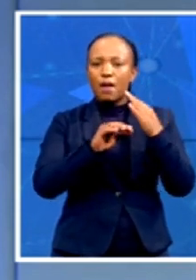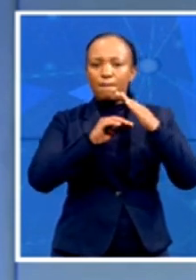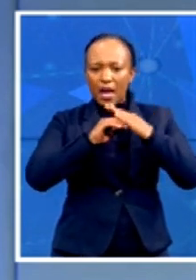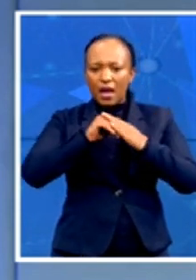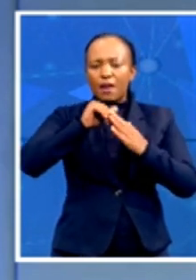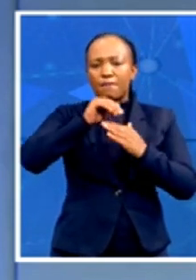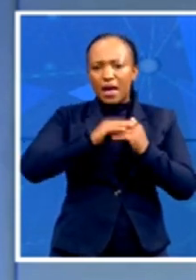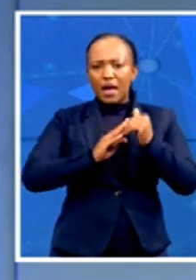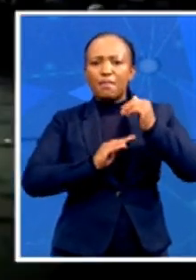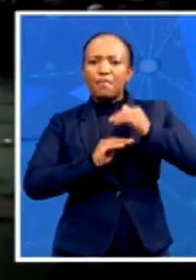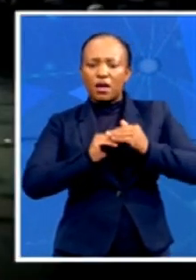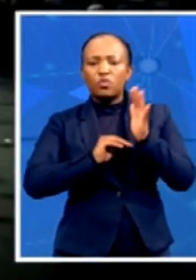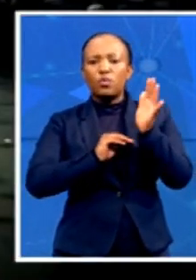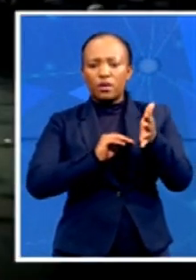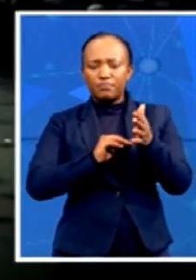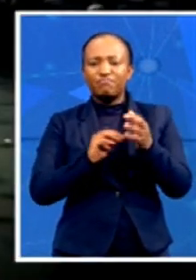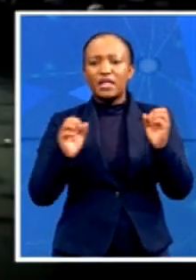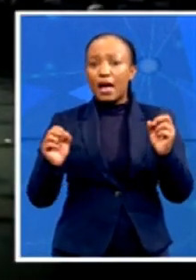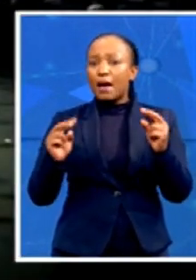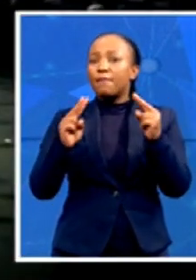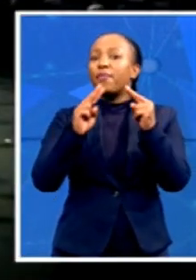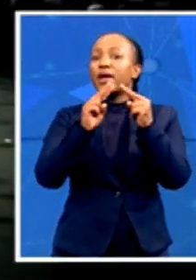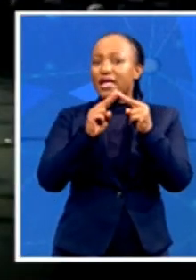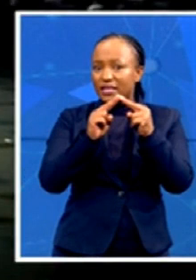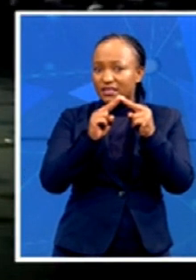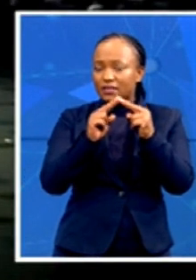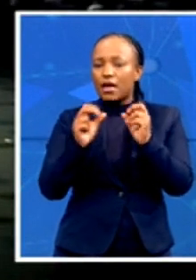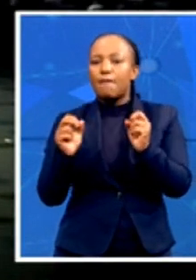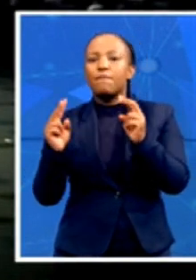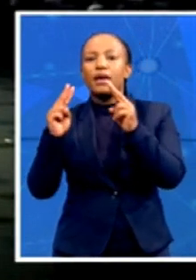bridge by bridge, dam by dam,